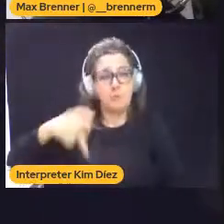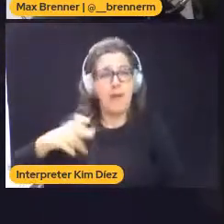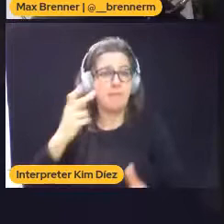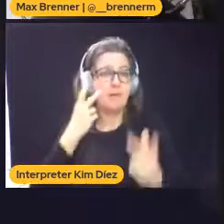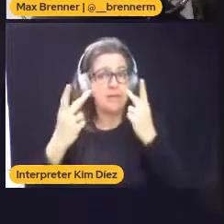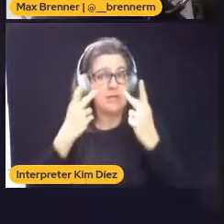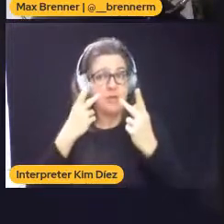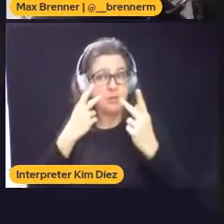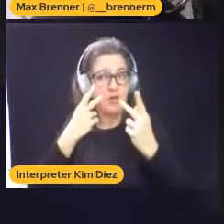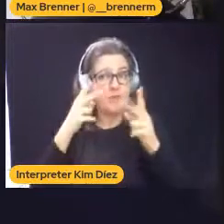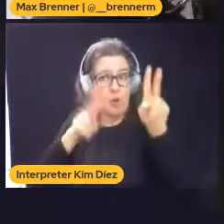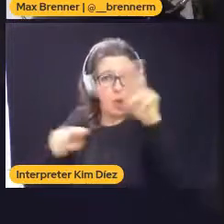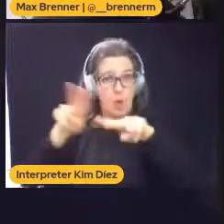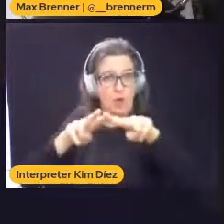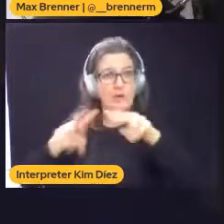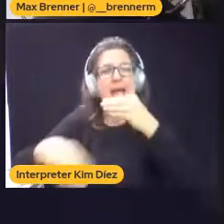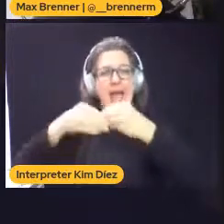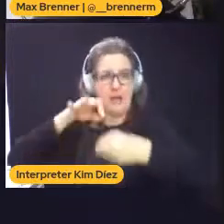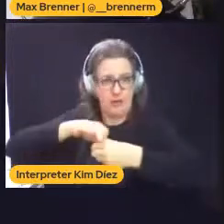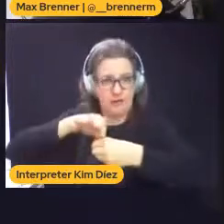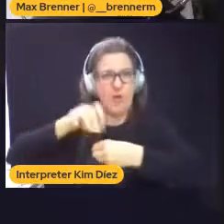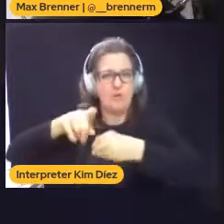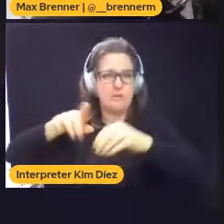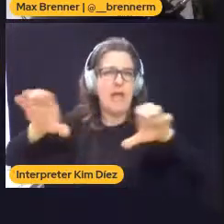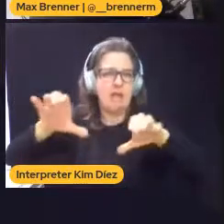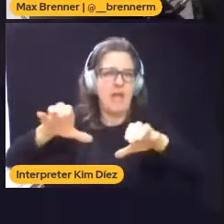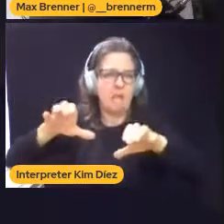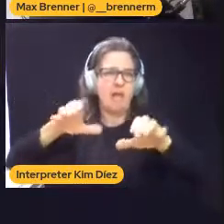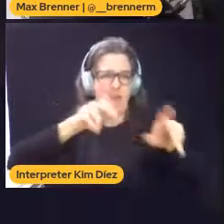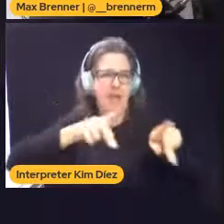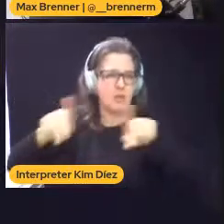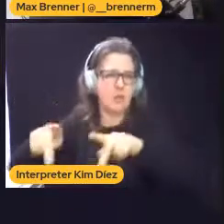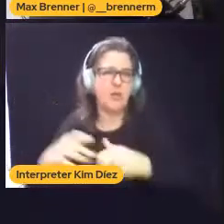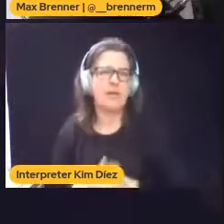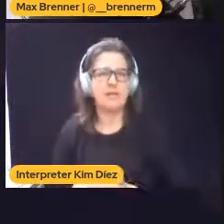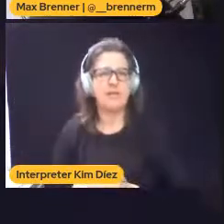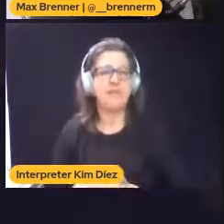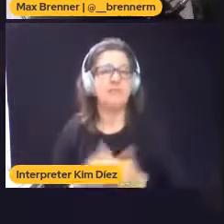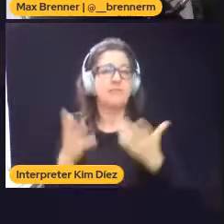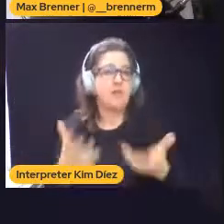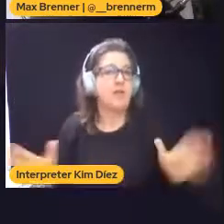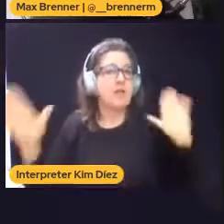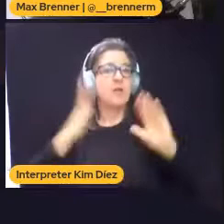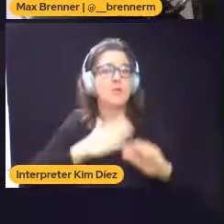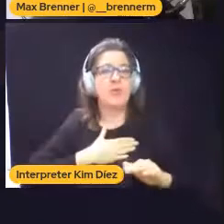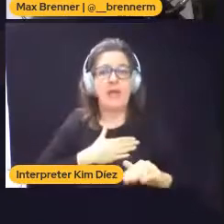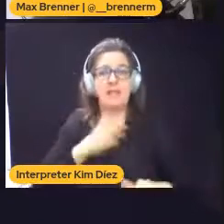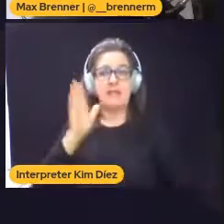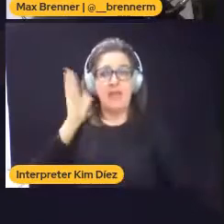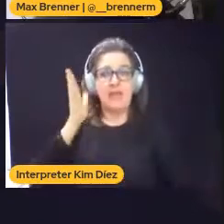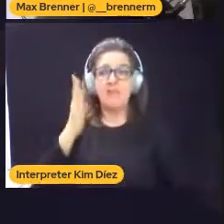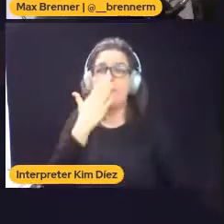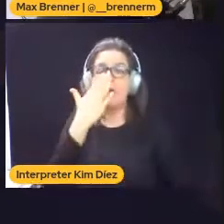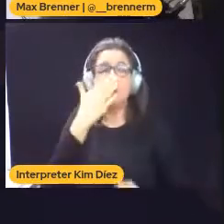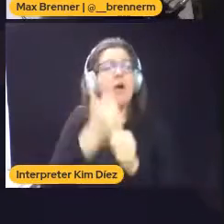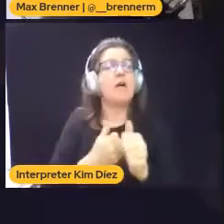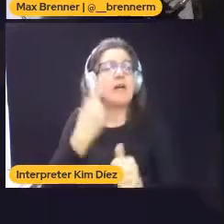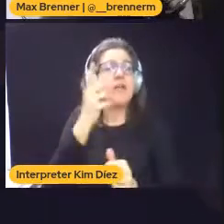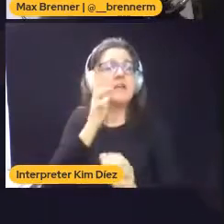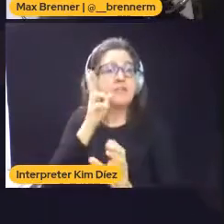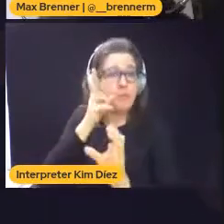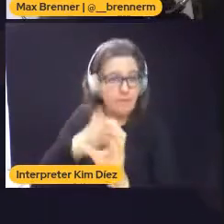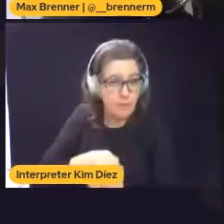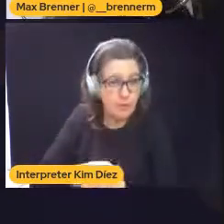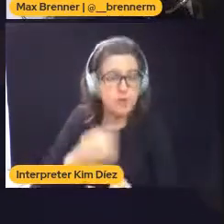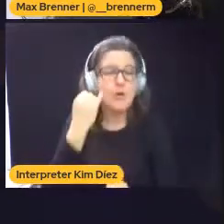and they will act accordingly. All right. So that's the end of my talk. Thanks, everyone, for joining. If there are still